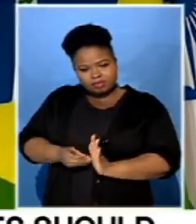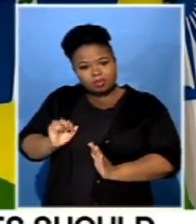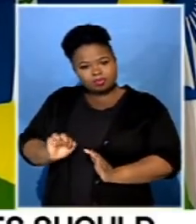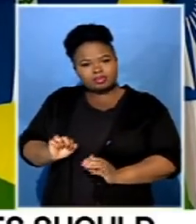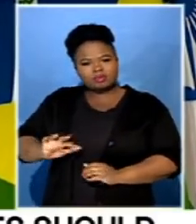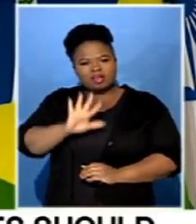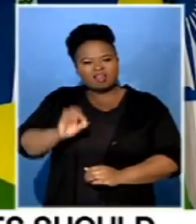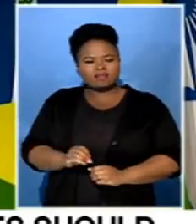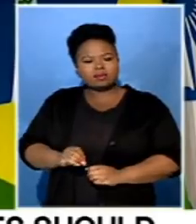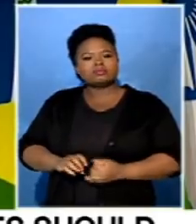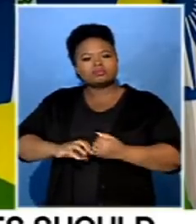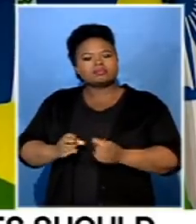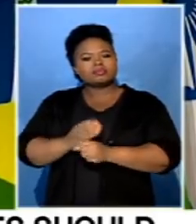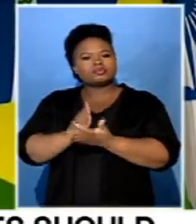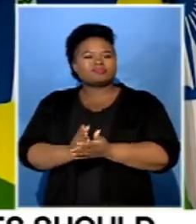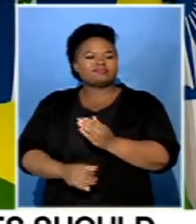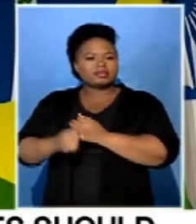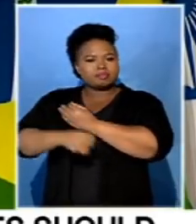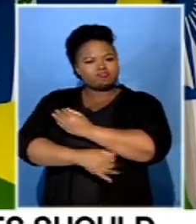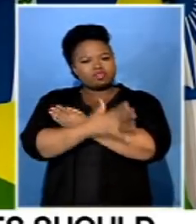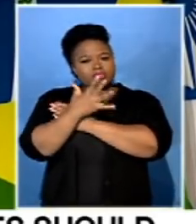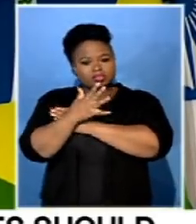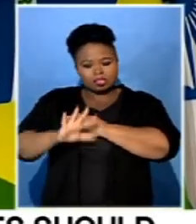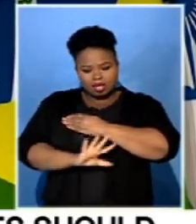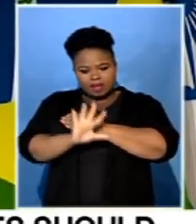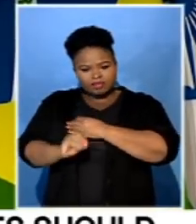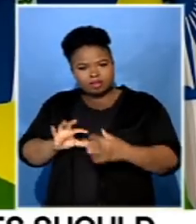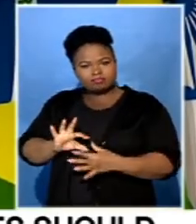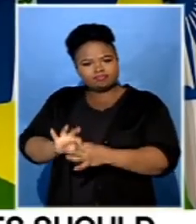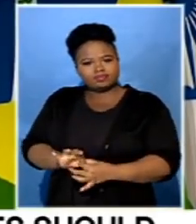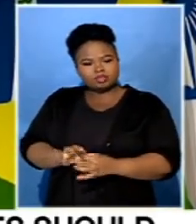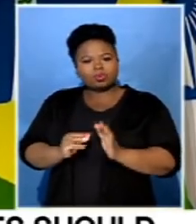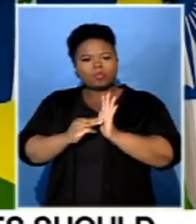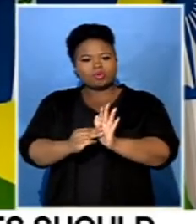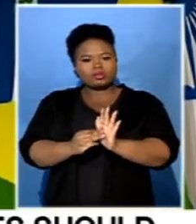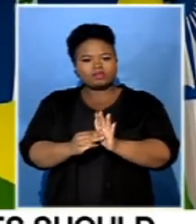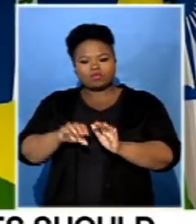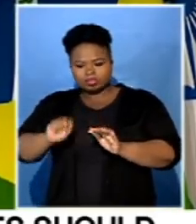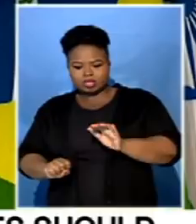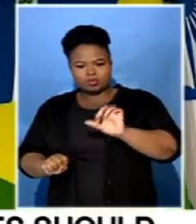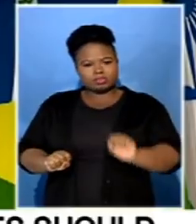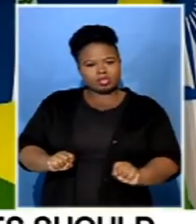and make BRICS Africa cooperation a model for South-South cooperation.